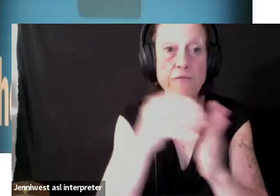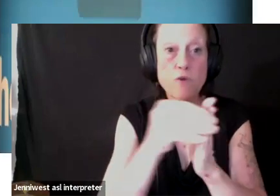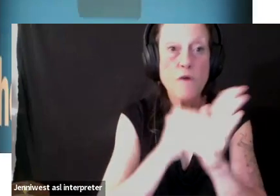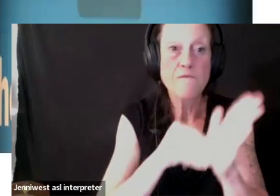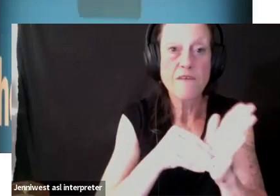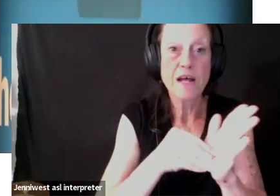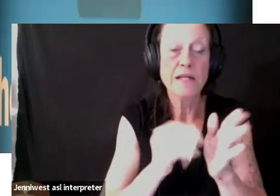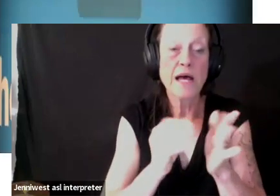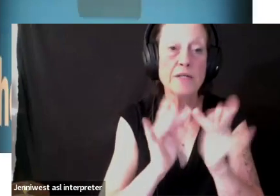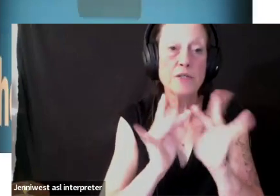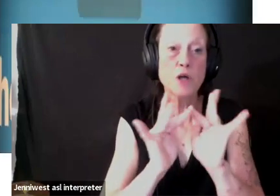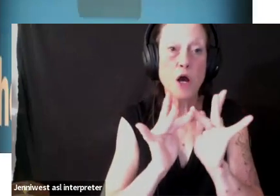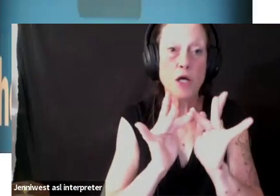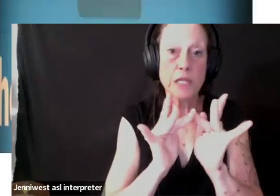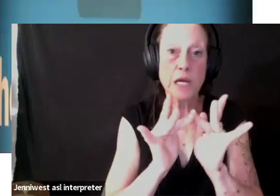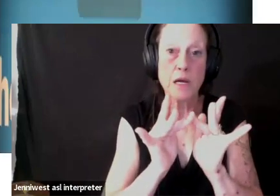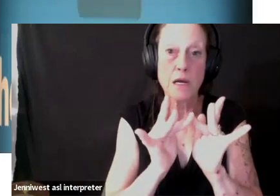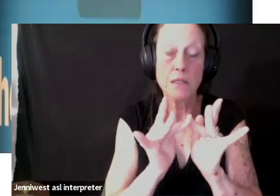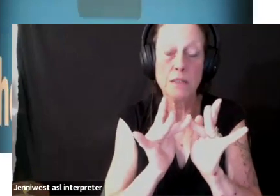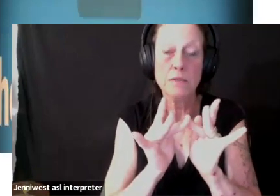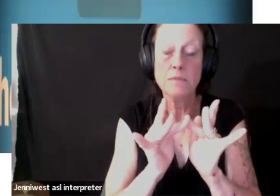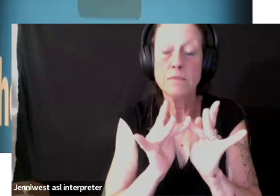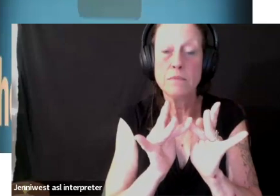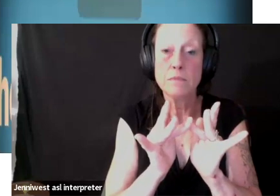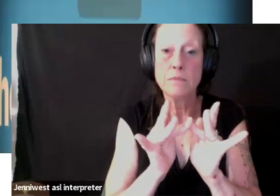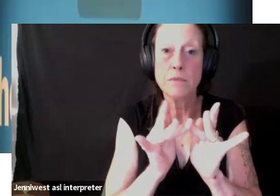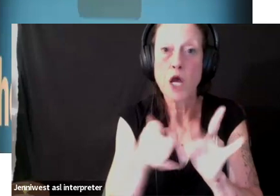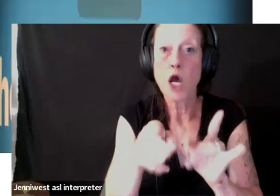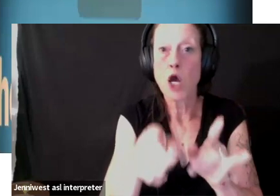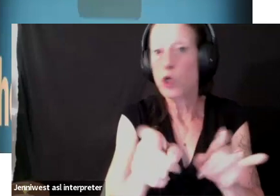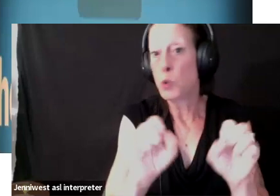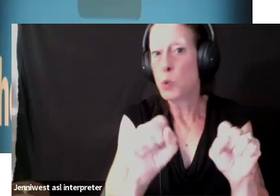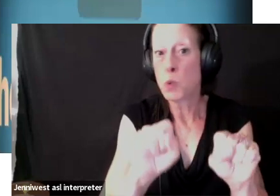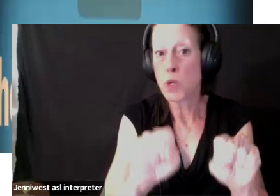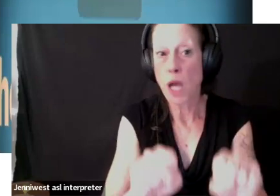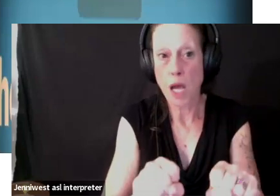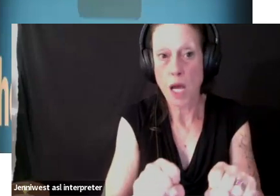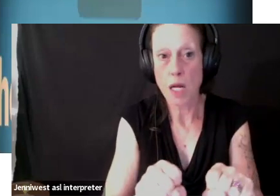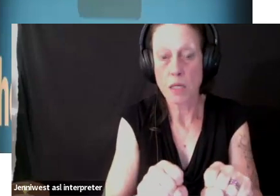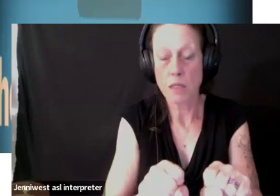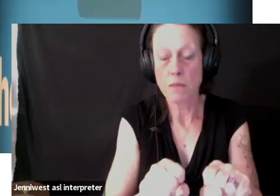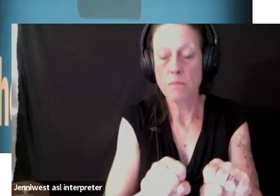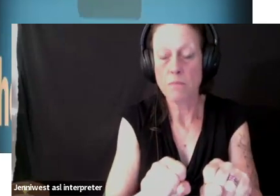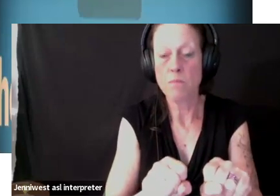Next. So I already said this, so you can go to the next one.